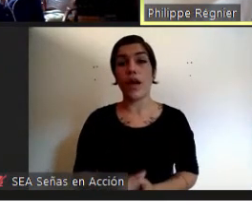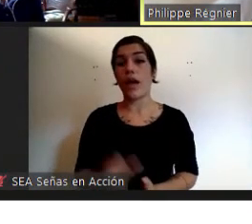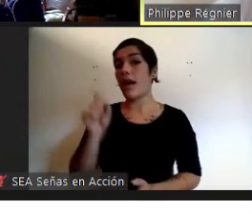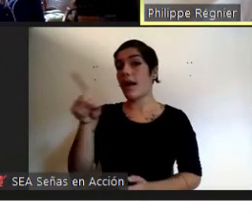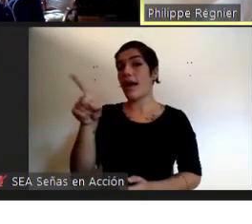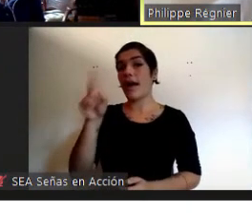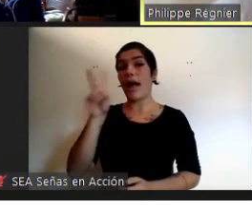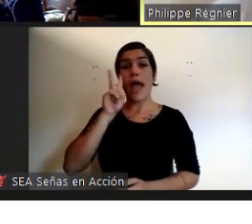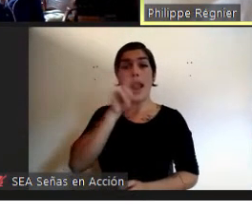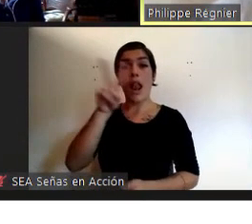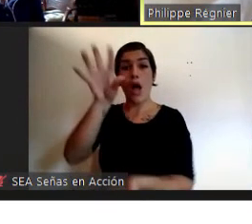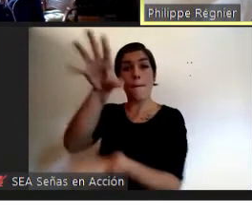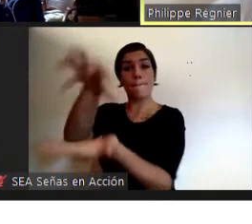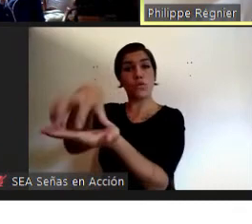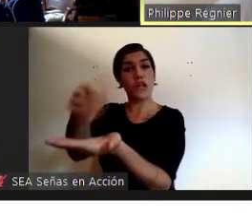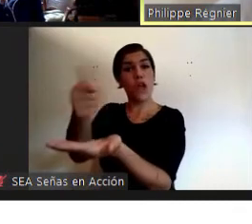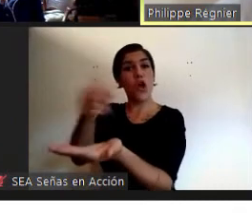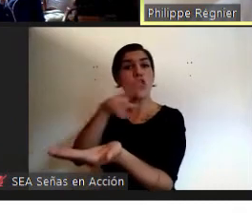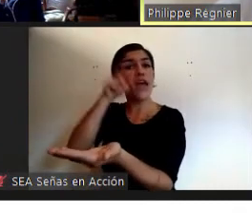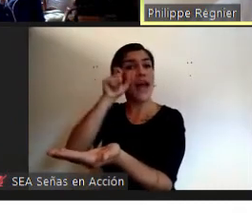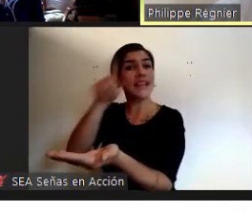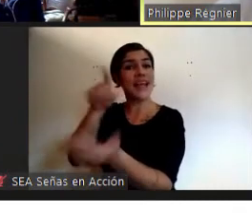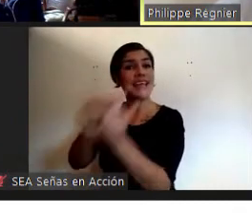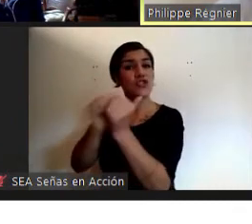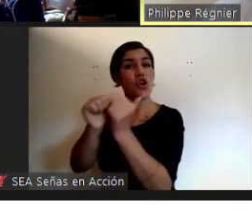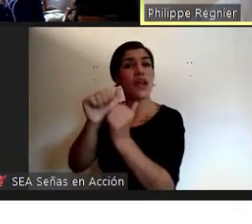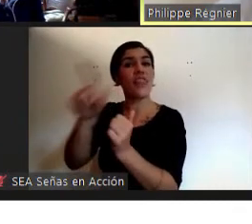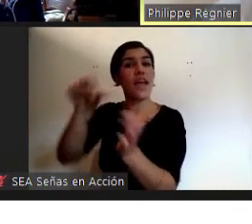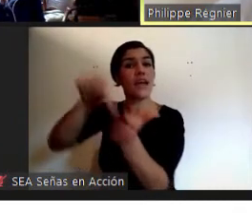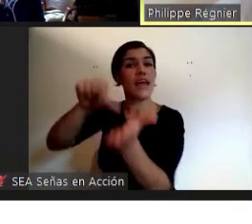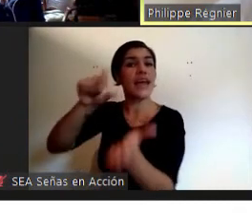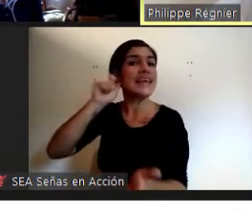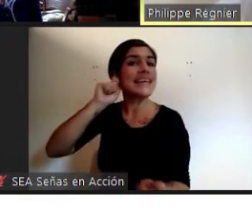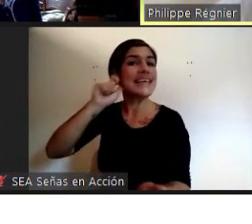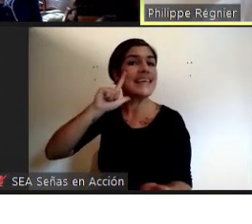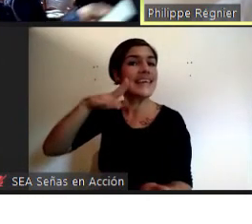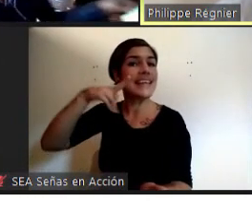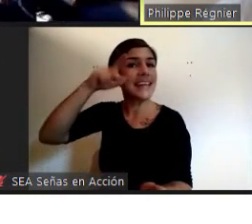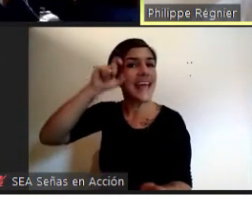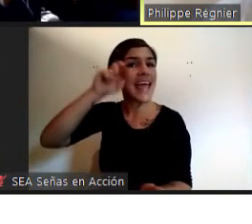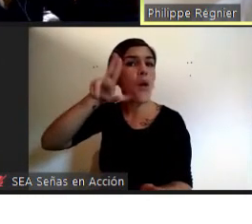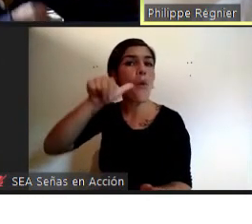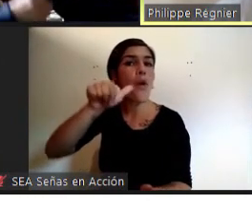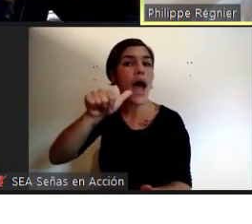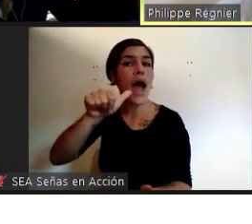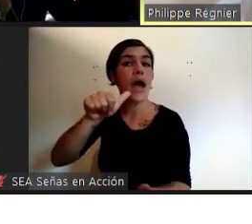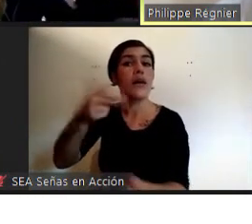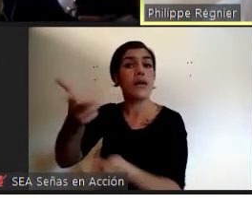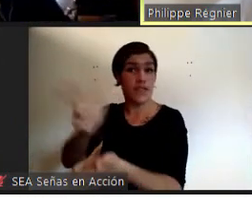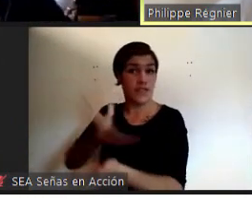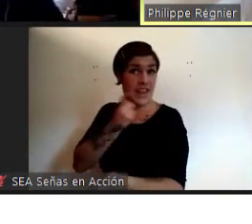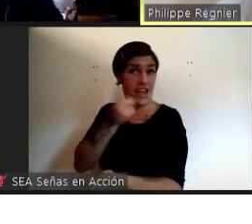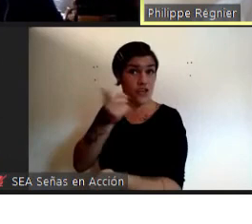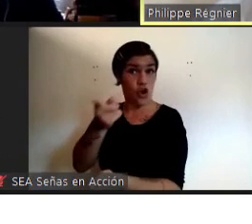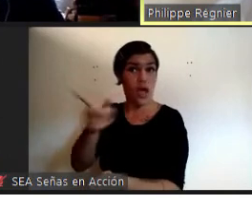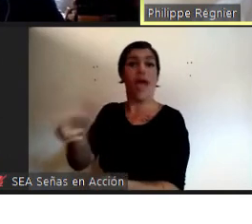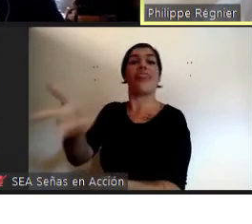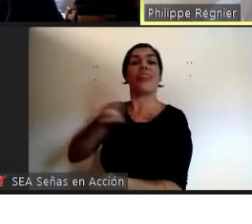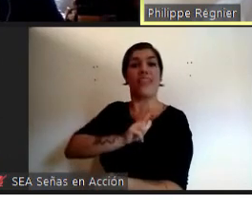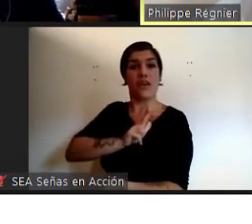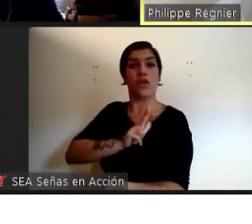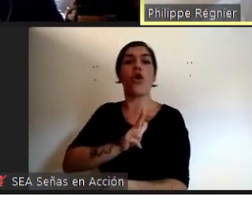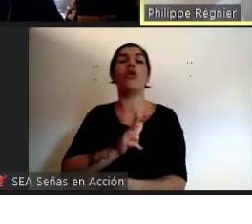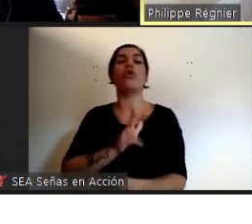The museum director of art and history in Geneva said, we have to create a